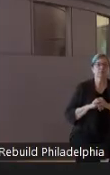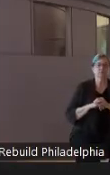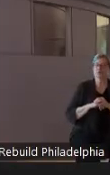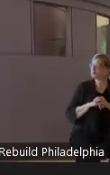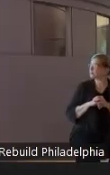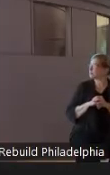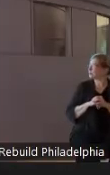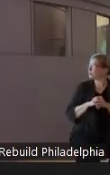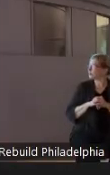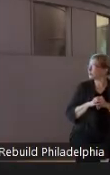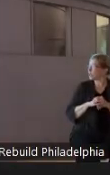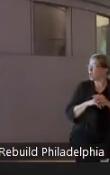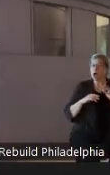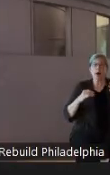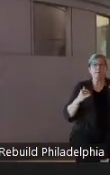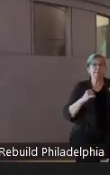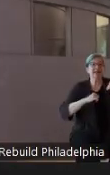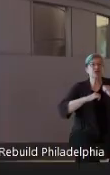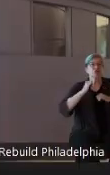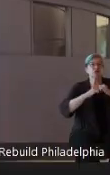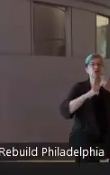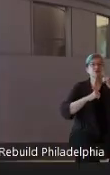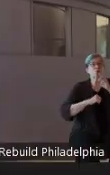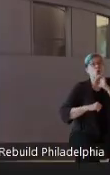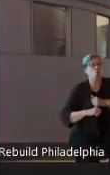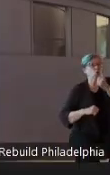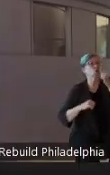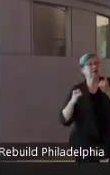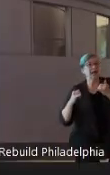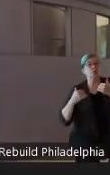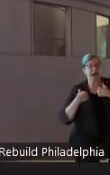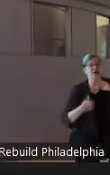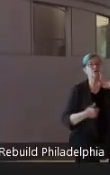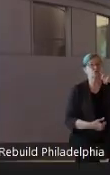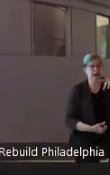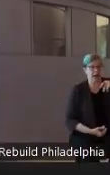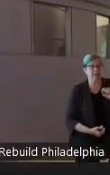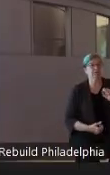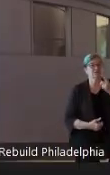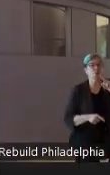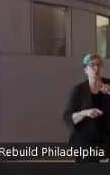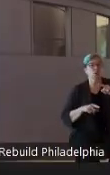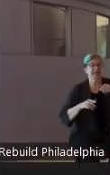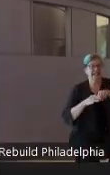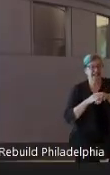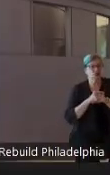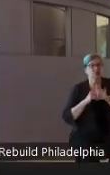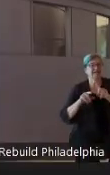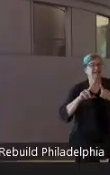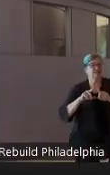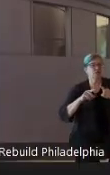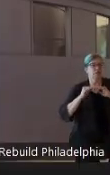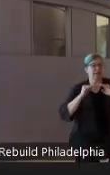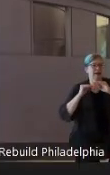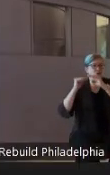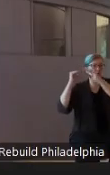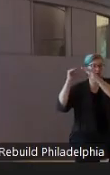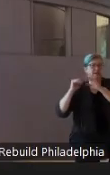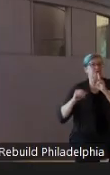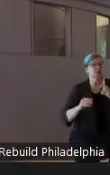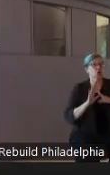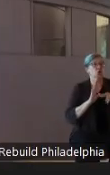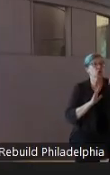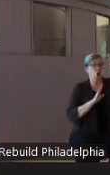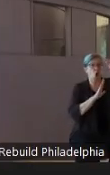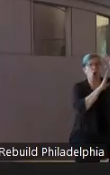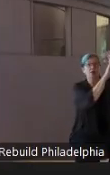the older play, there's also ramps to get to the various platforms. There's a really tall slide.